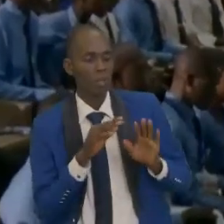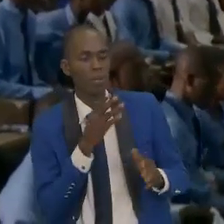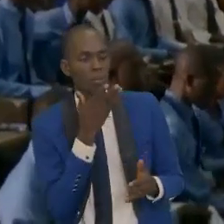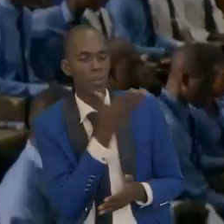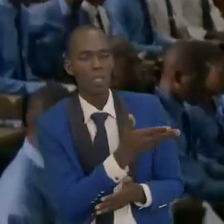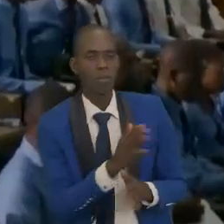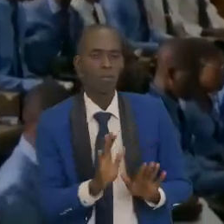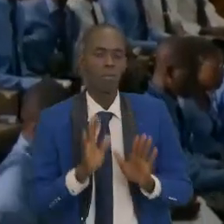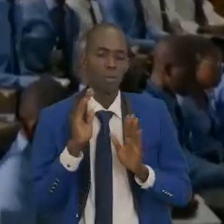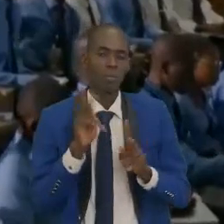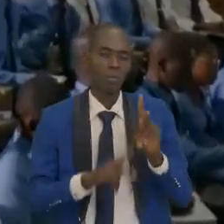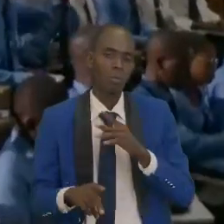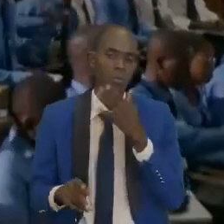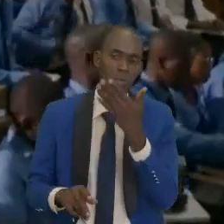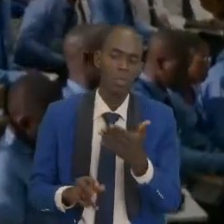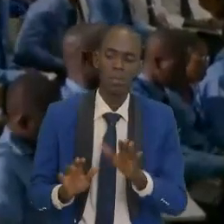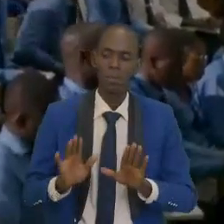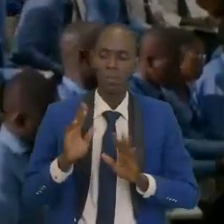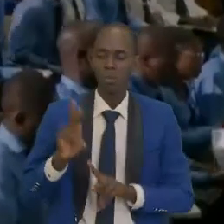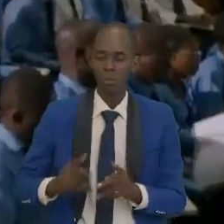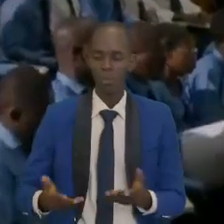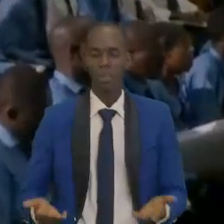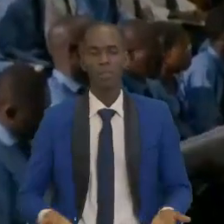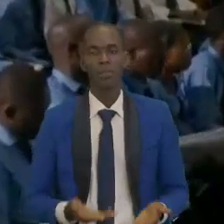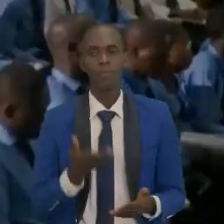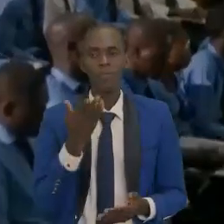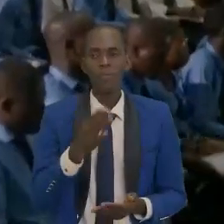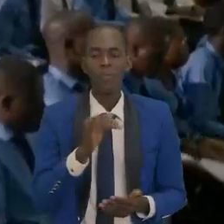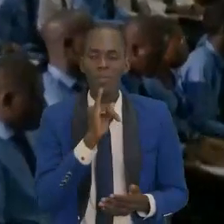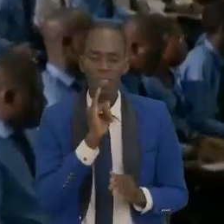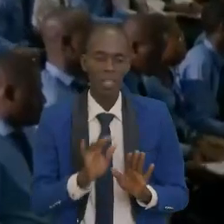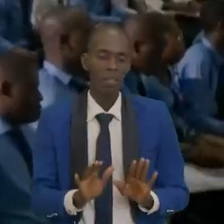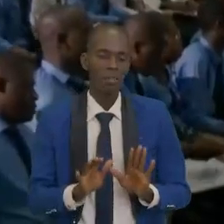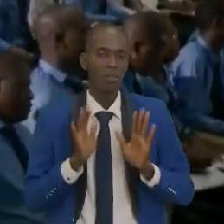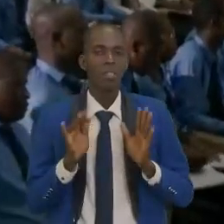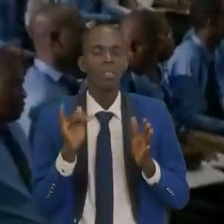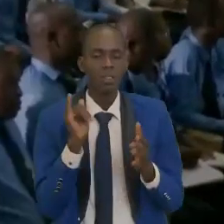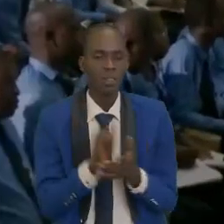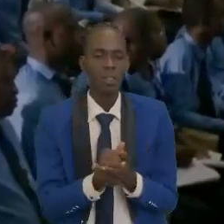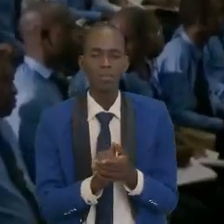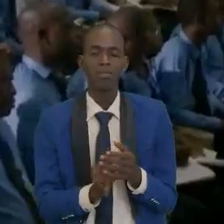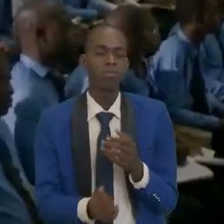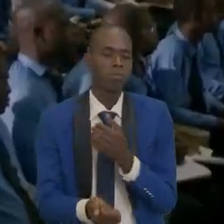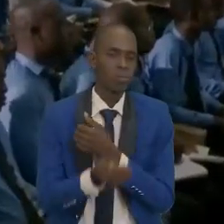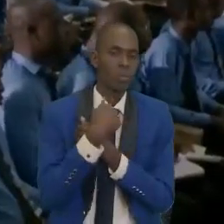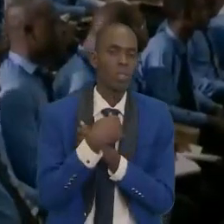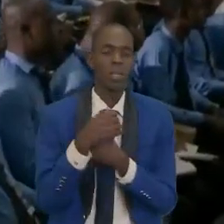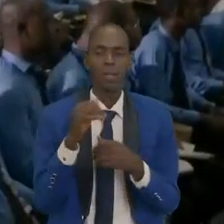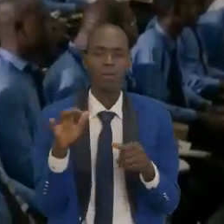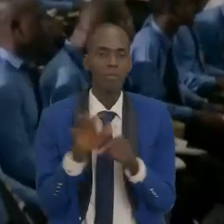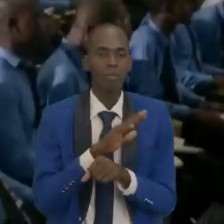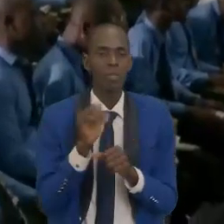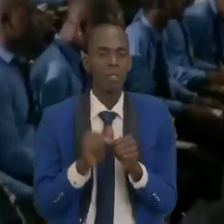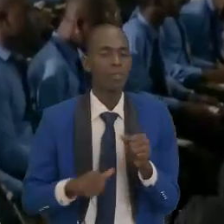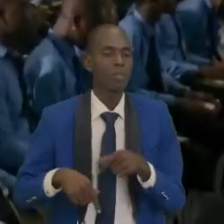here there is fear that barbates every life and